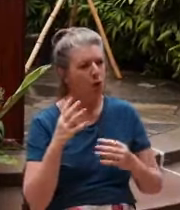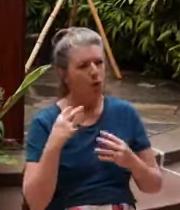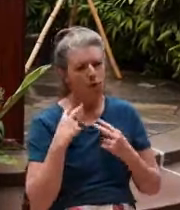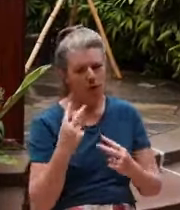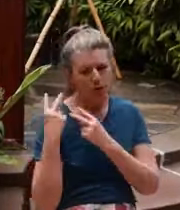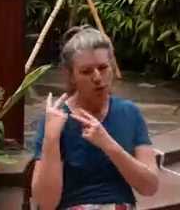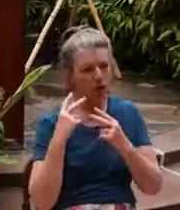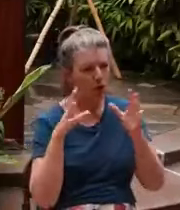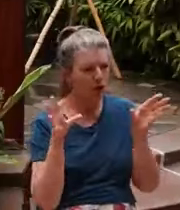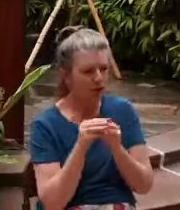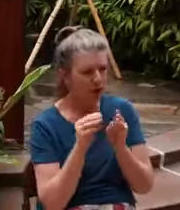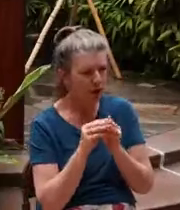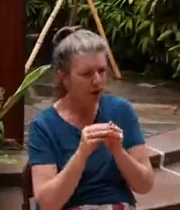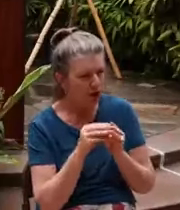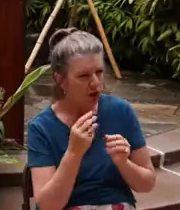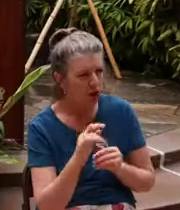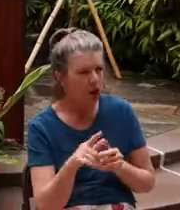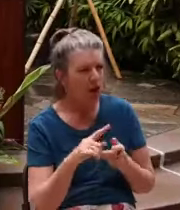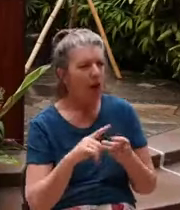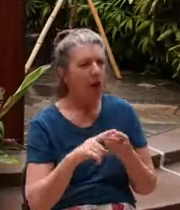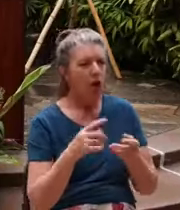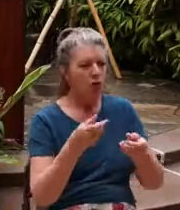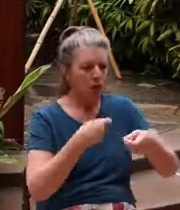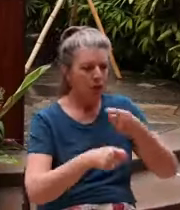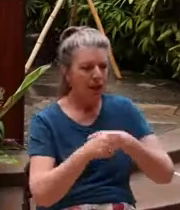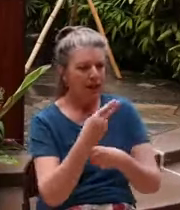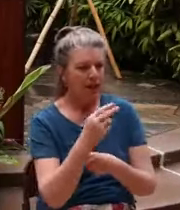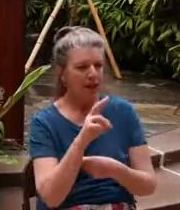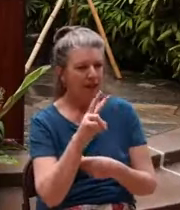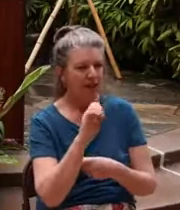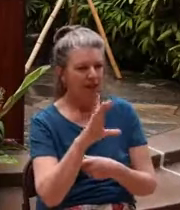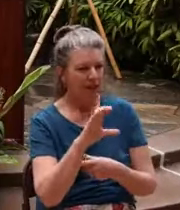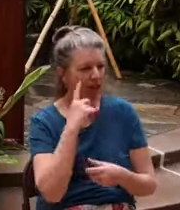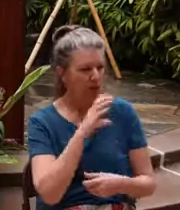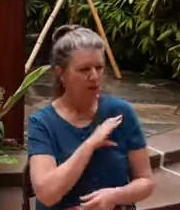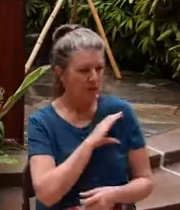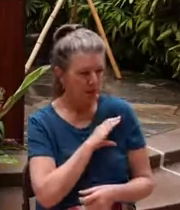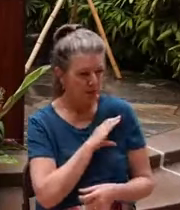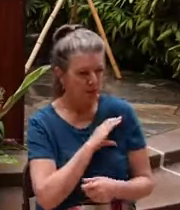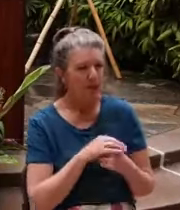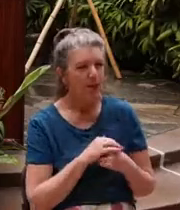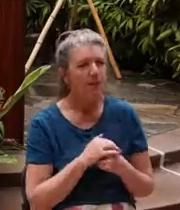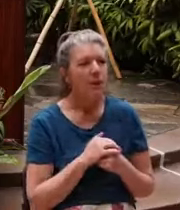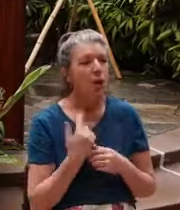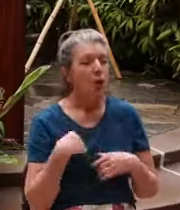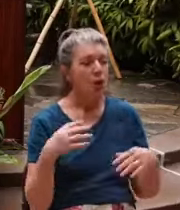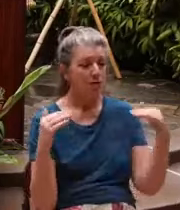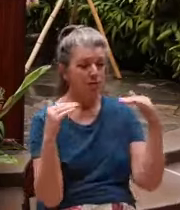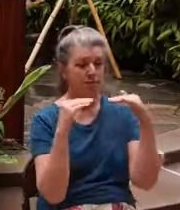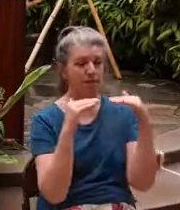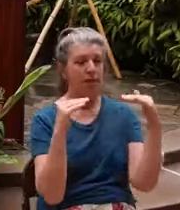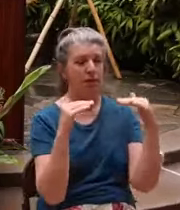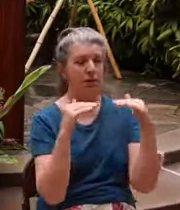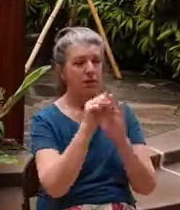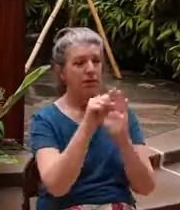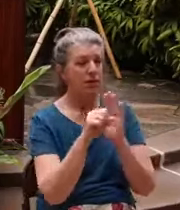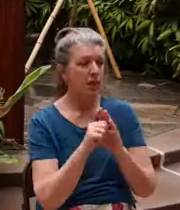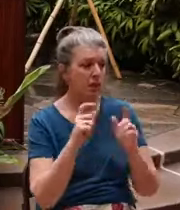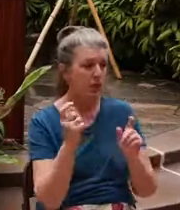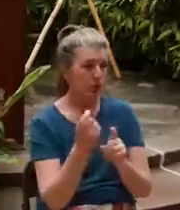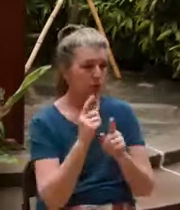the HVAC system at our Kauai Police Department headquarters. We are matching the state's appropriation